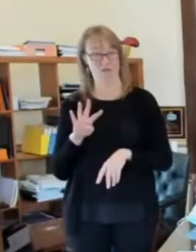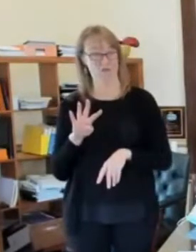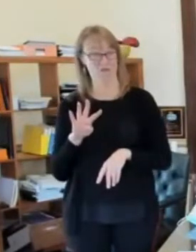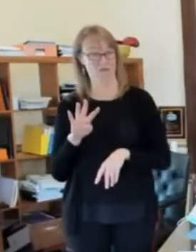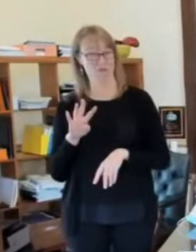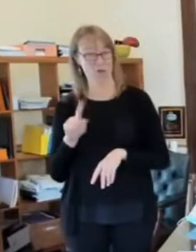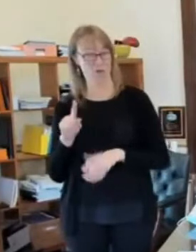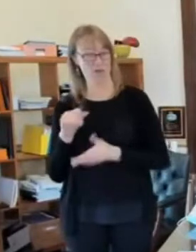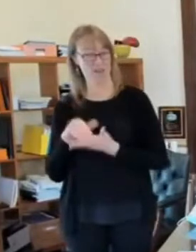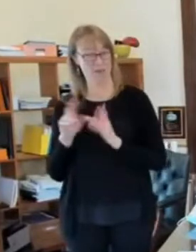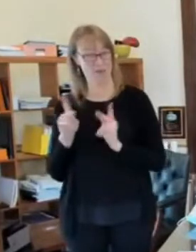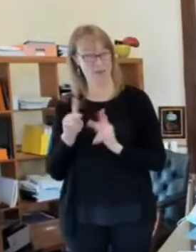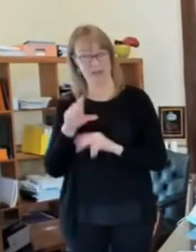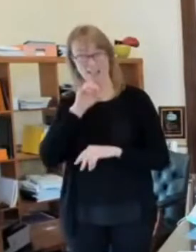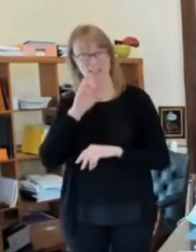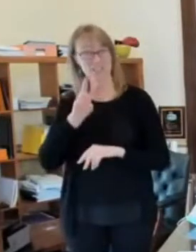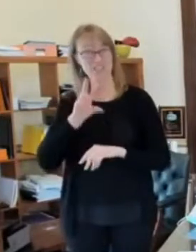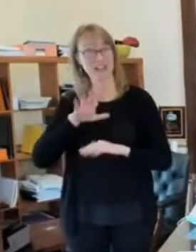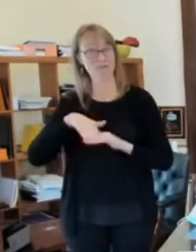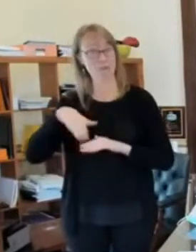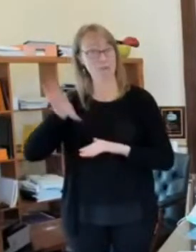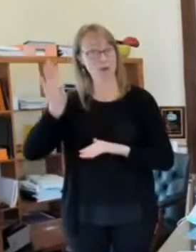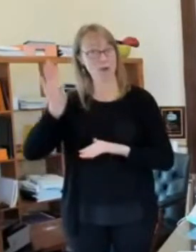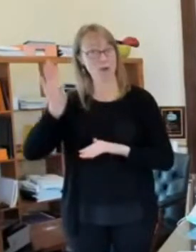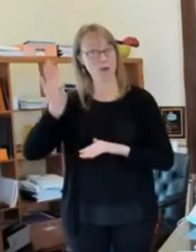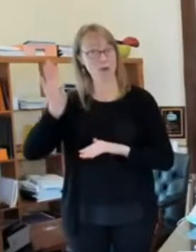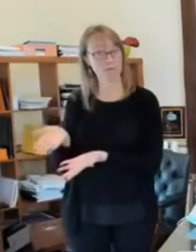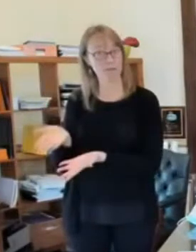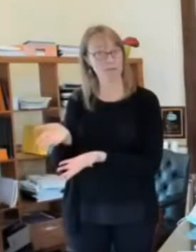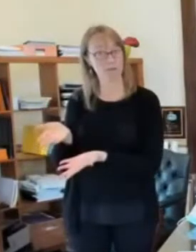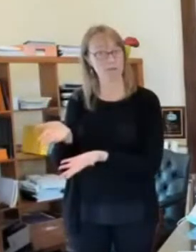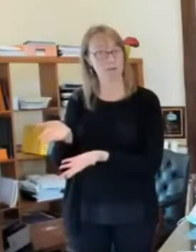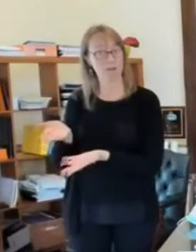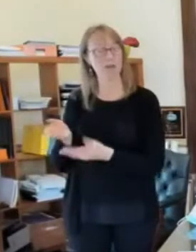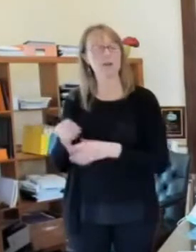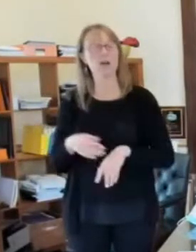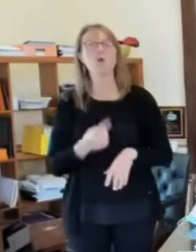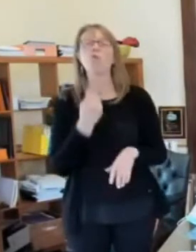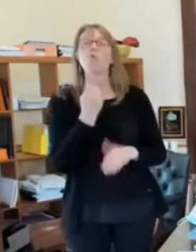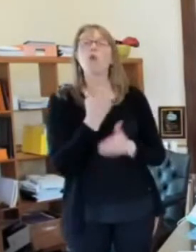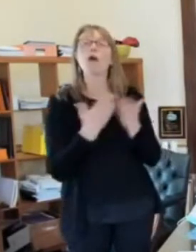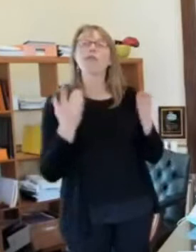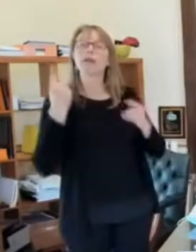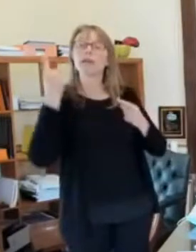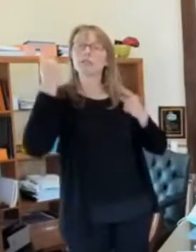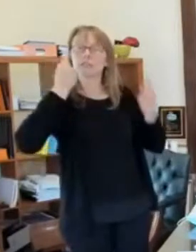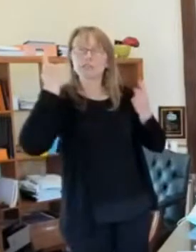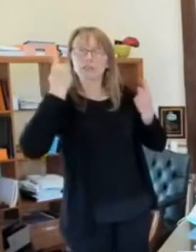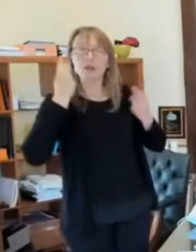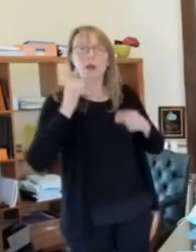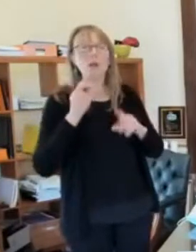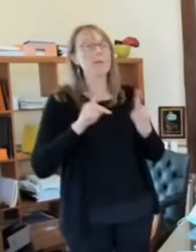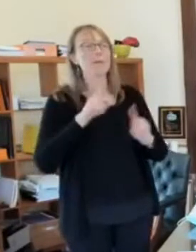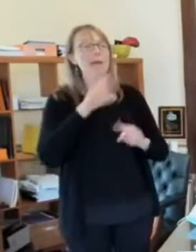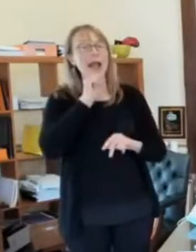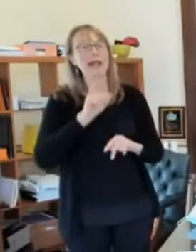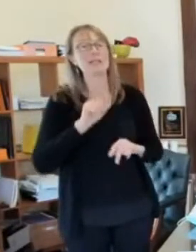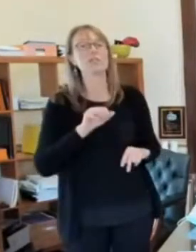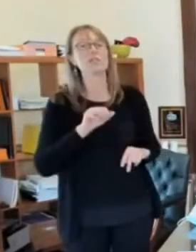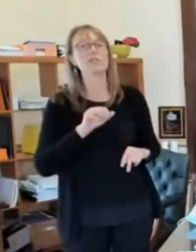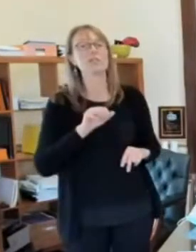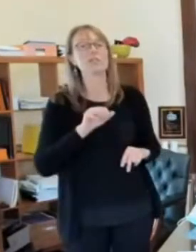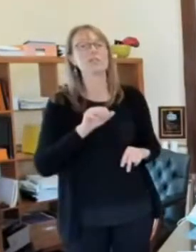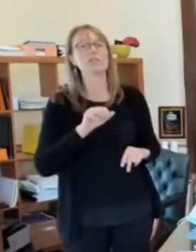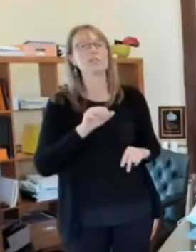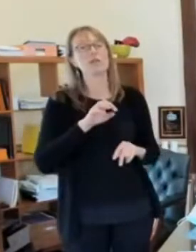read, and it makes some sense, that's people over 65 are taking the vaccination at